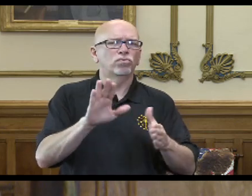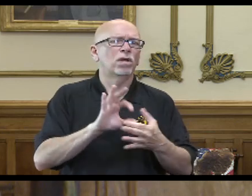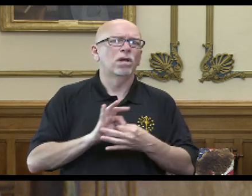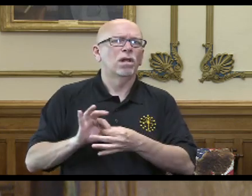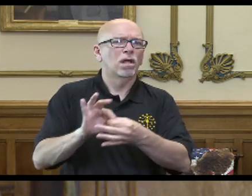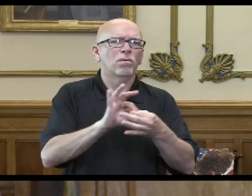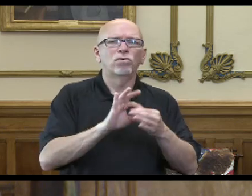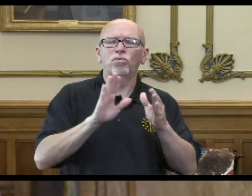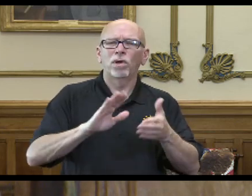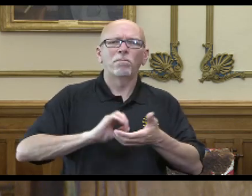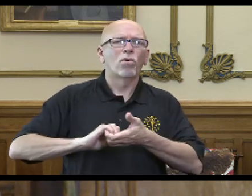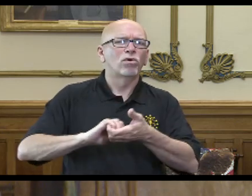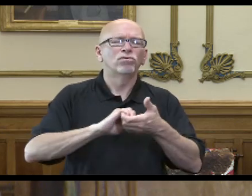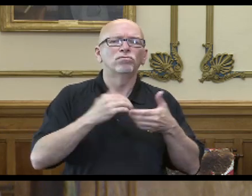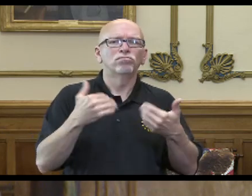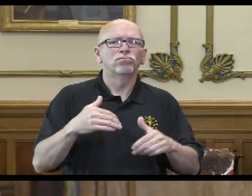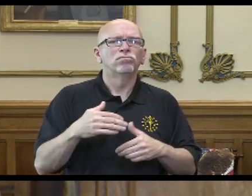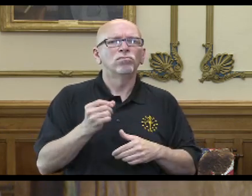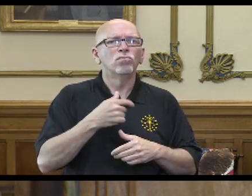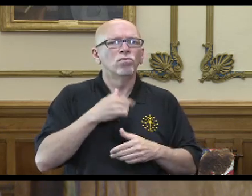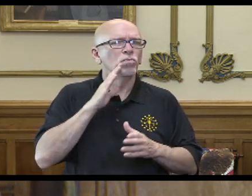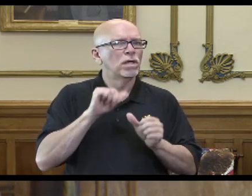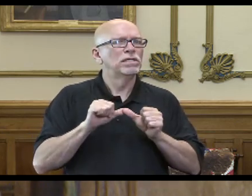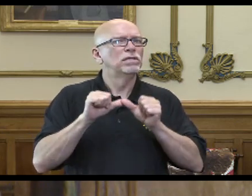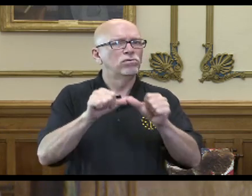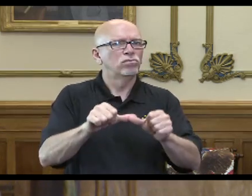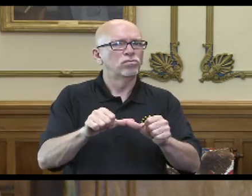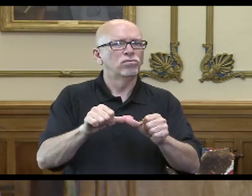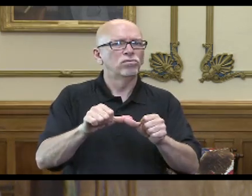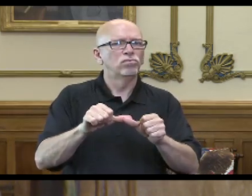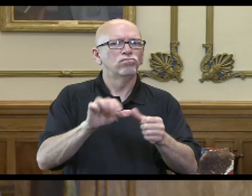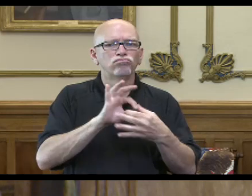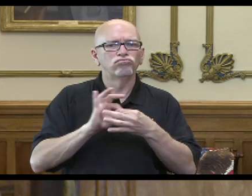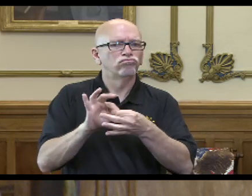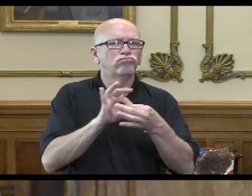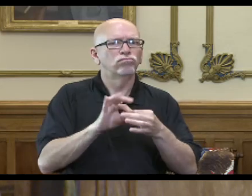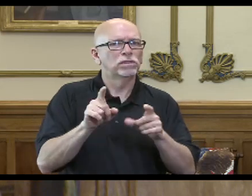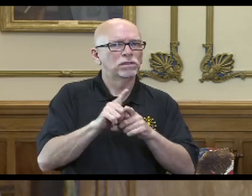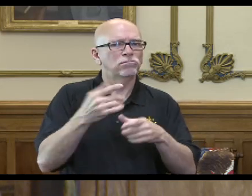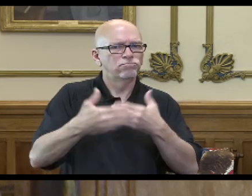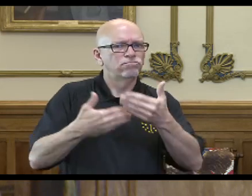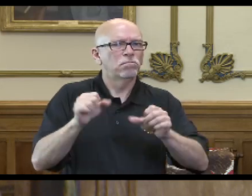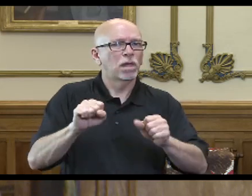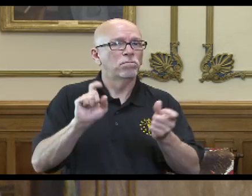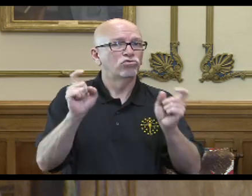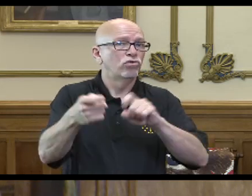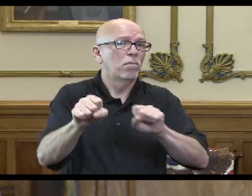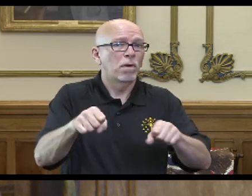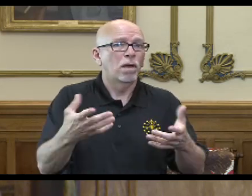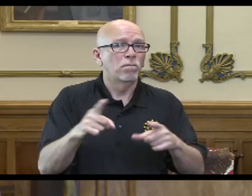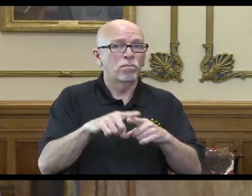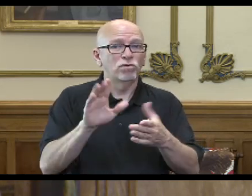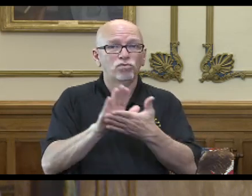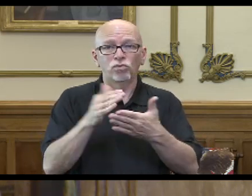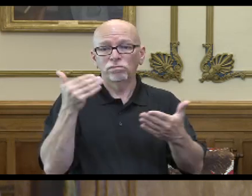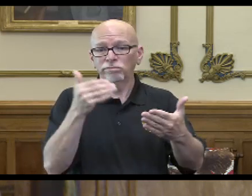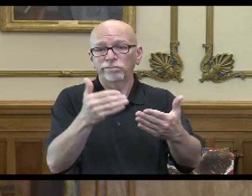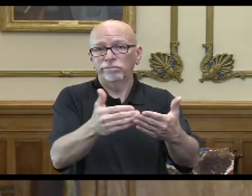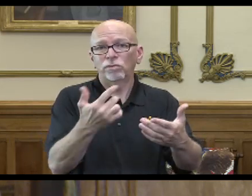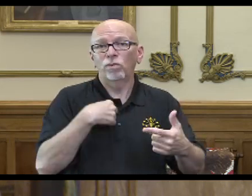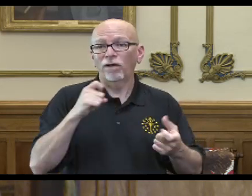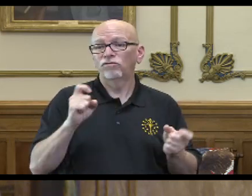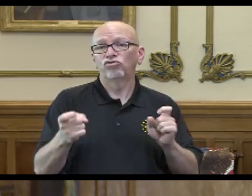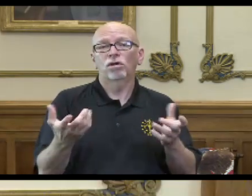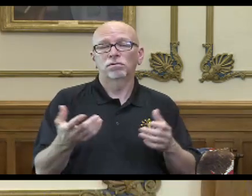and partnership, and we will continue to collaborate as things potentially change as we go into the school year and have to